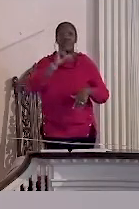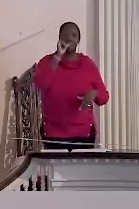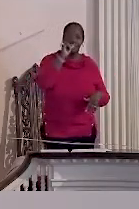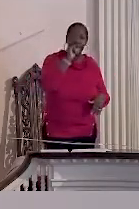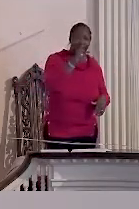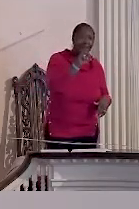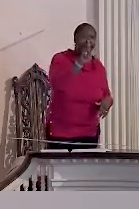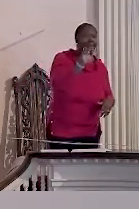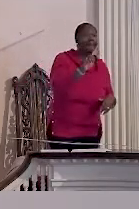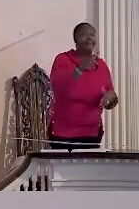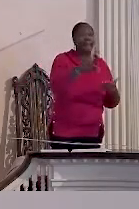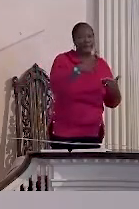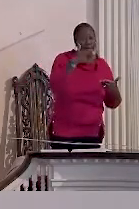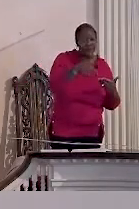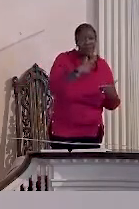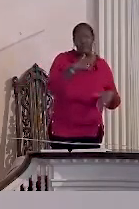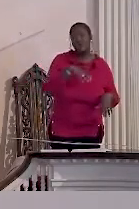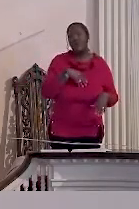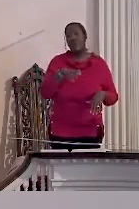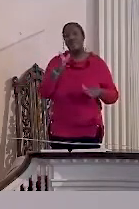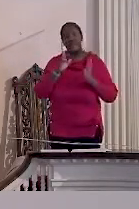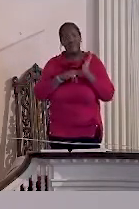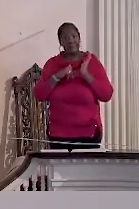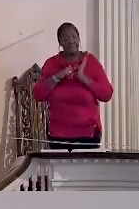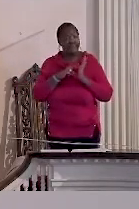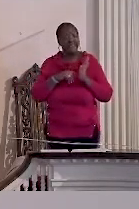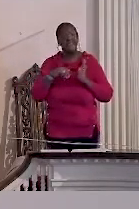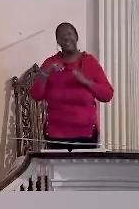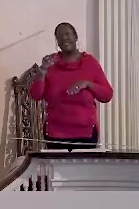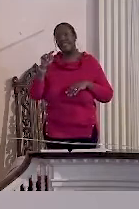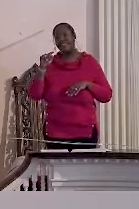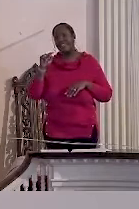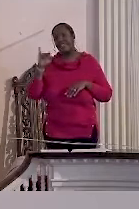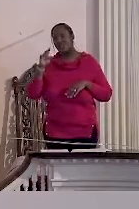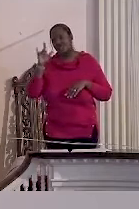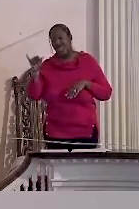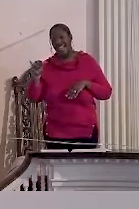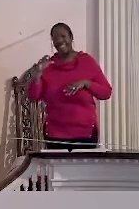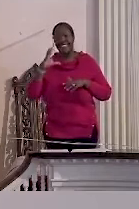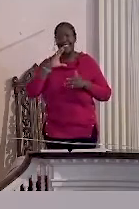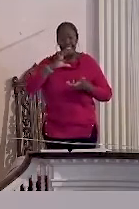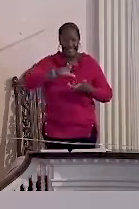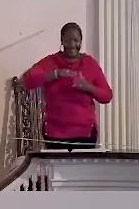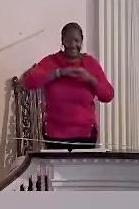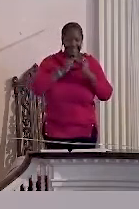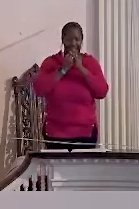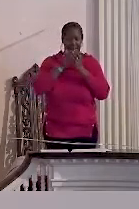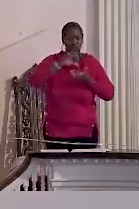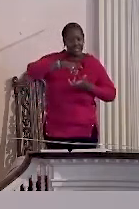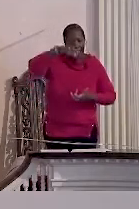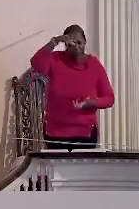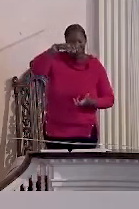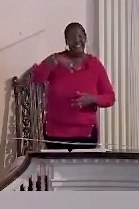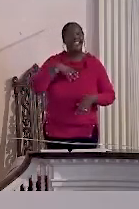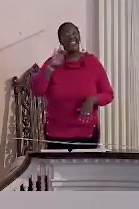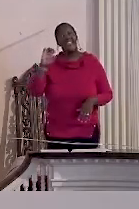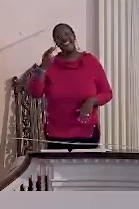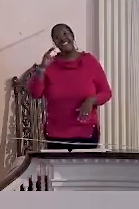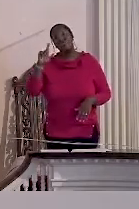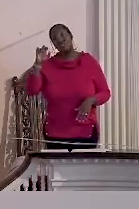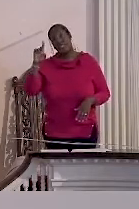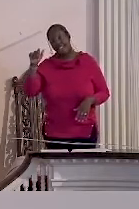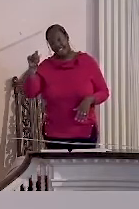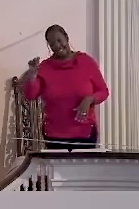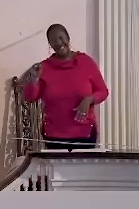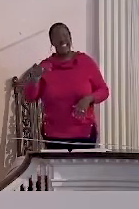kale stew. There were peanut butter and jelly banana towers, and enchiladas with mole sauce.